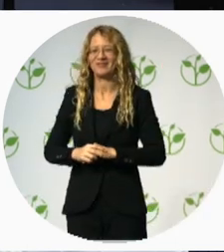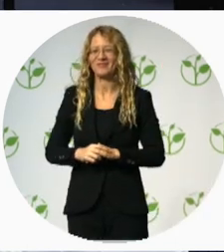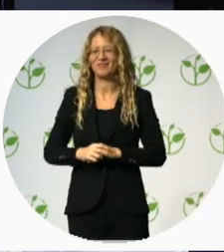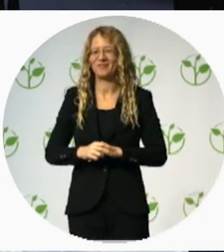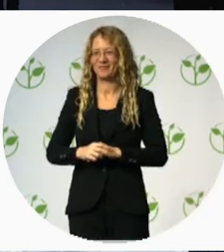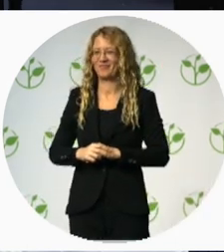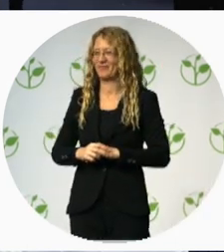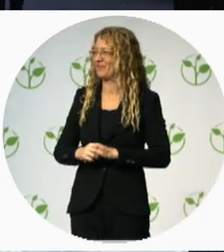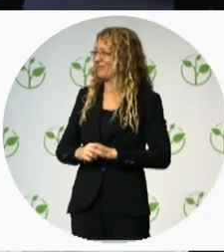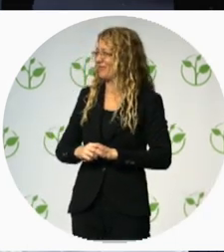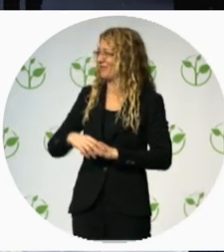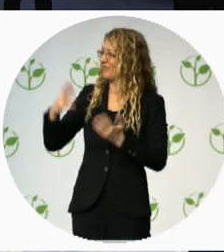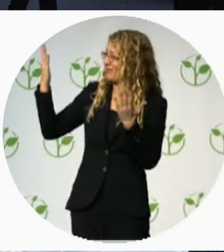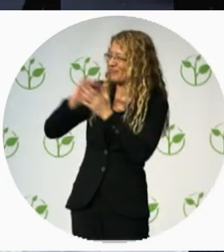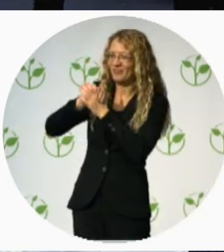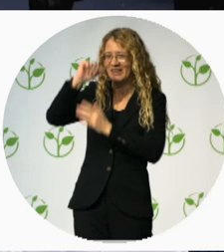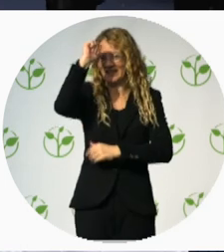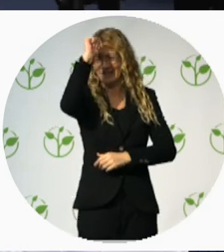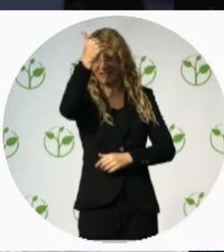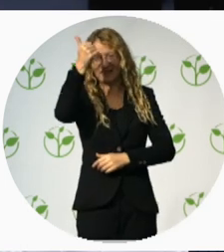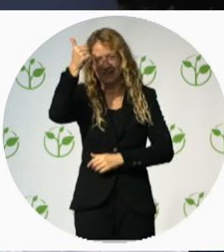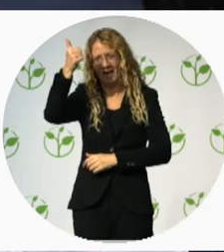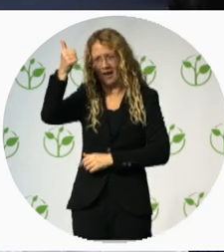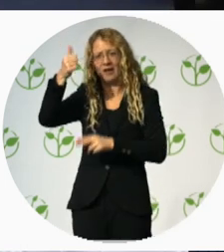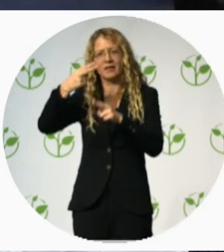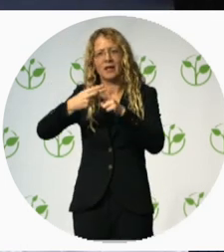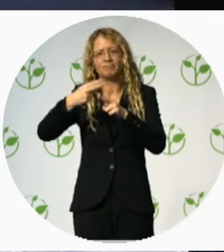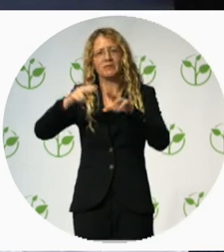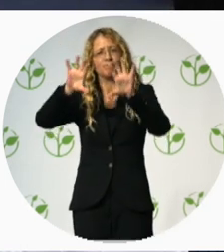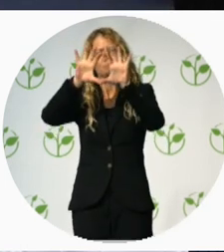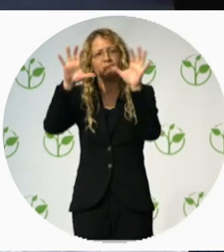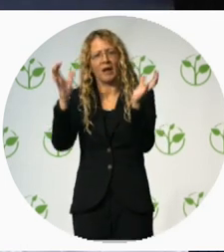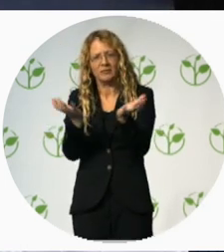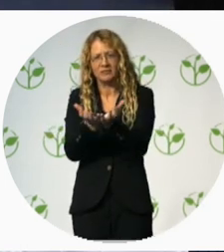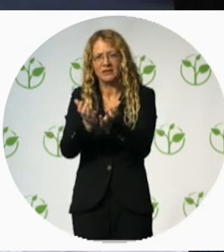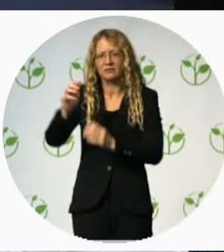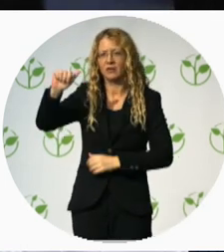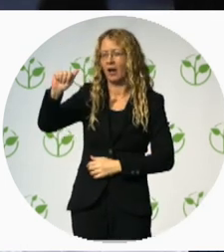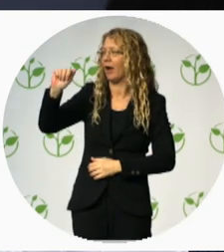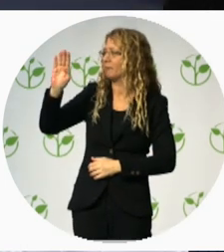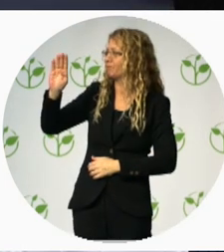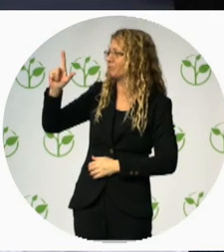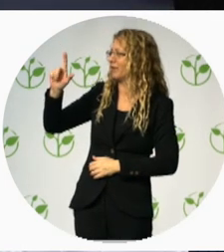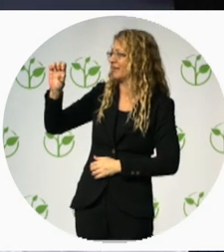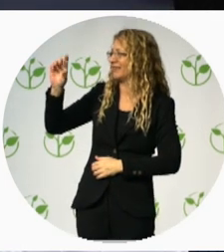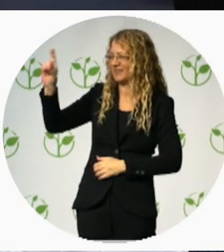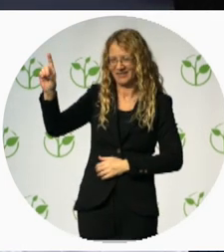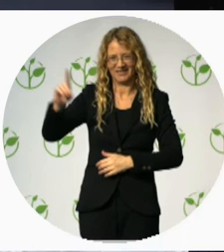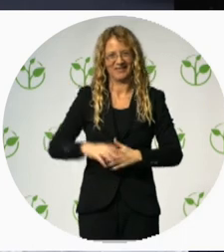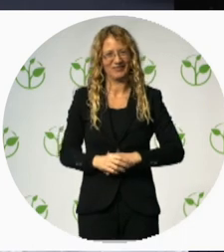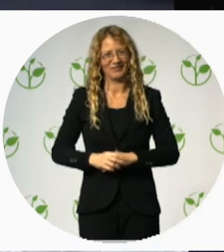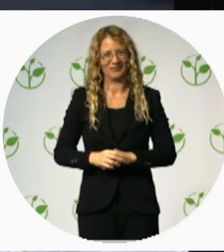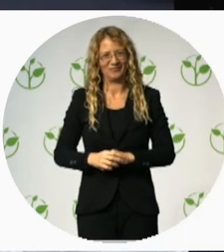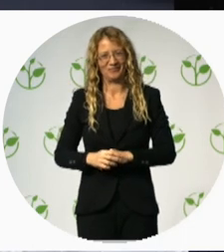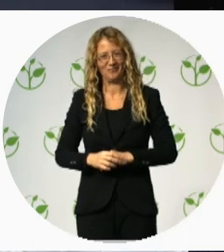Congratulations to Planet Abled from India. Planet Abled is a social business based in Delhi, India. It provides